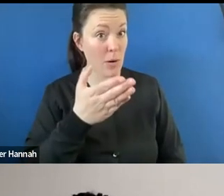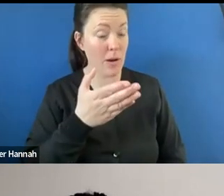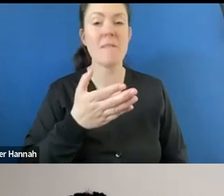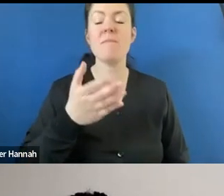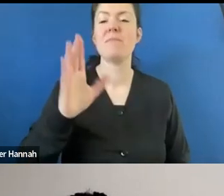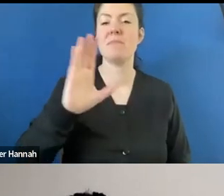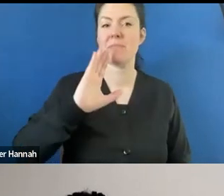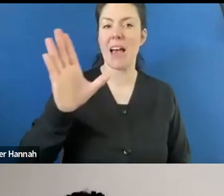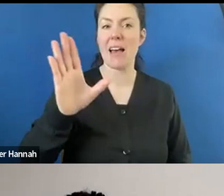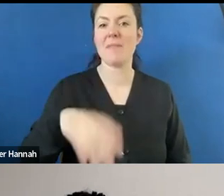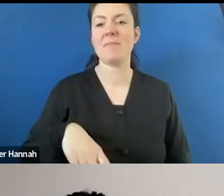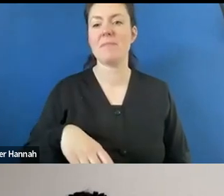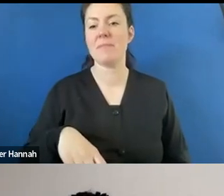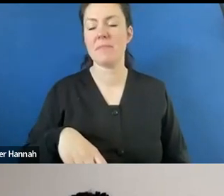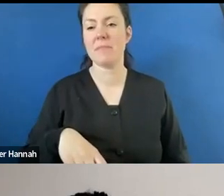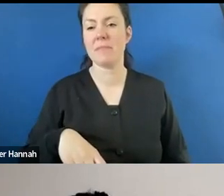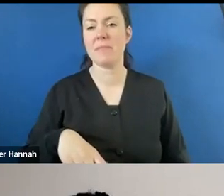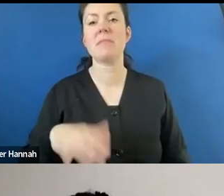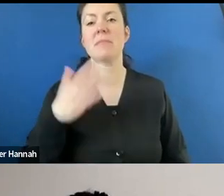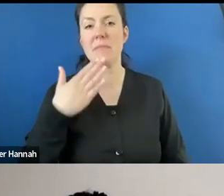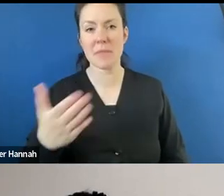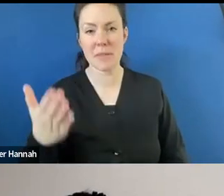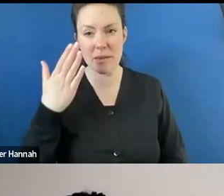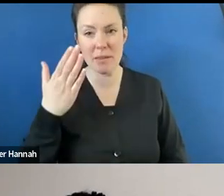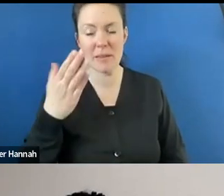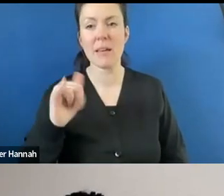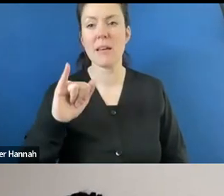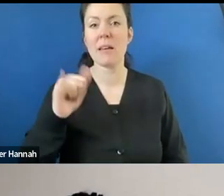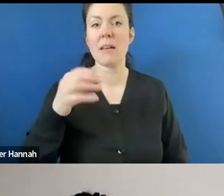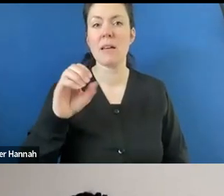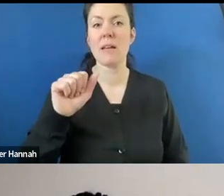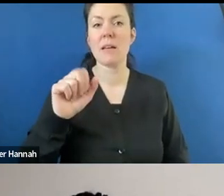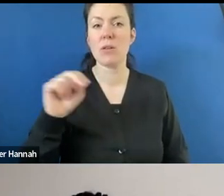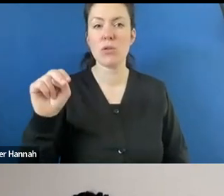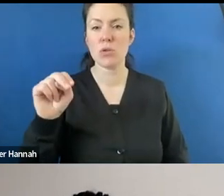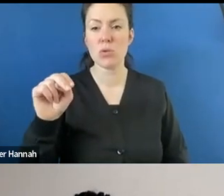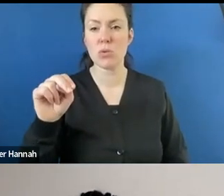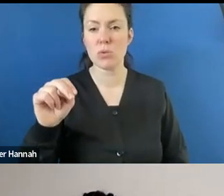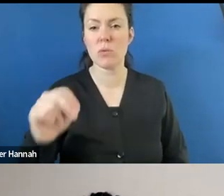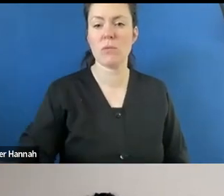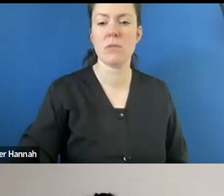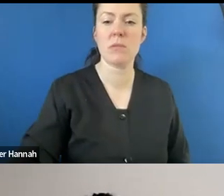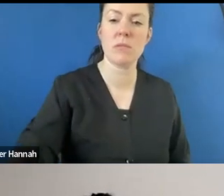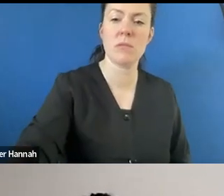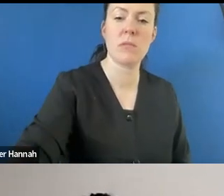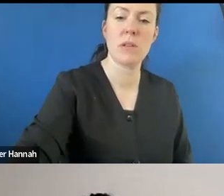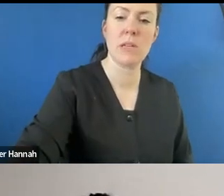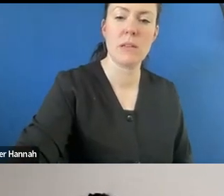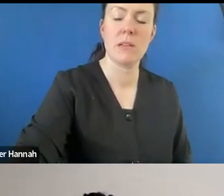Hi. Good morning. This is Joanne Horn with the Imam Women Shelter in Alaska.